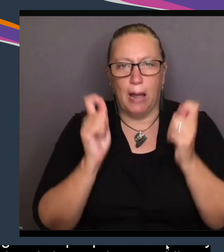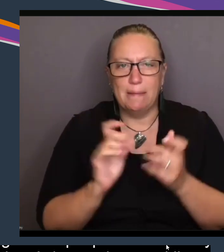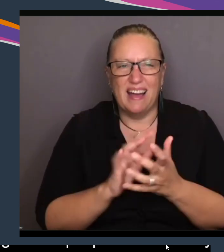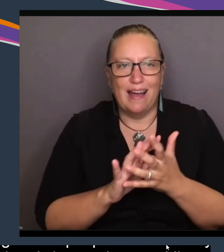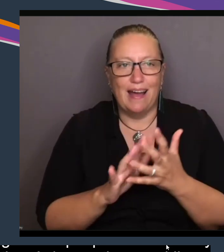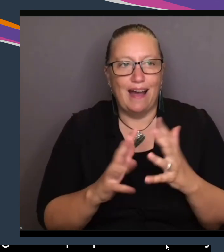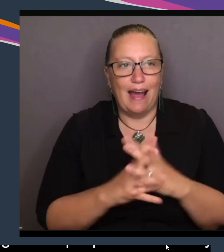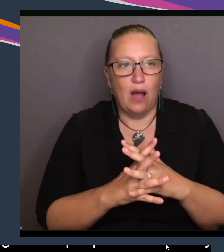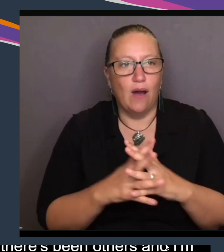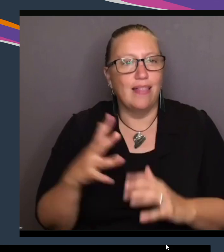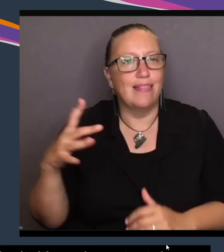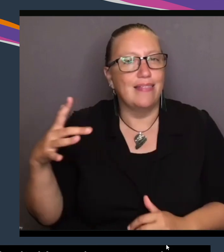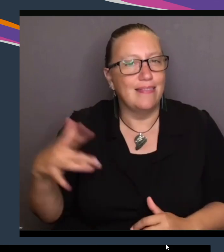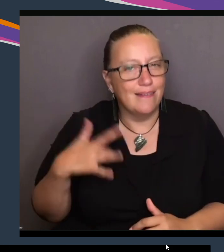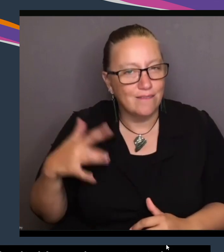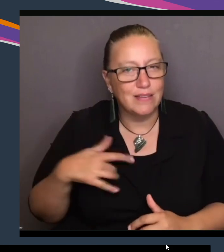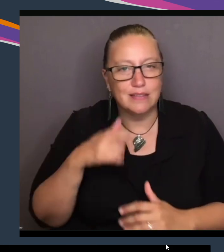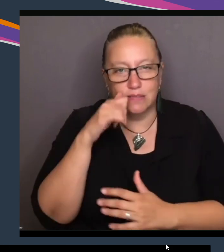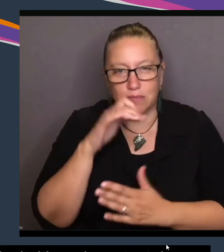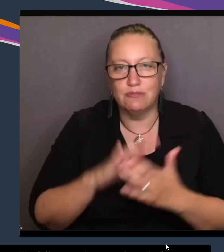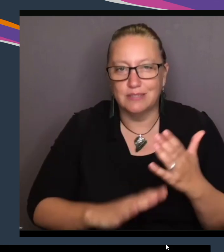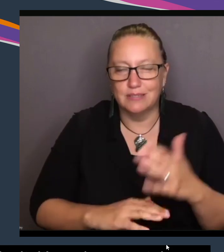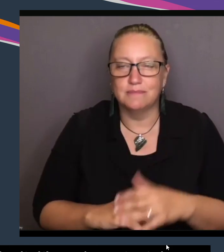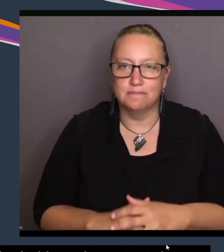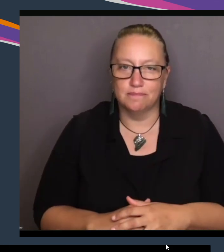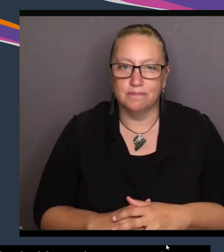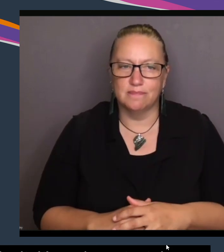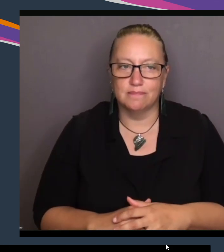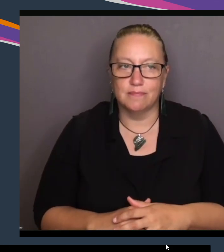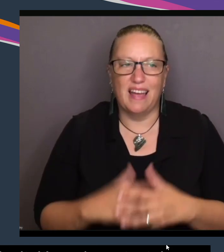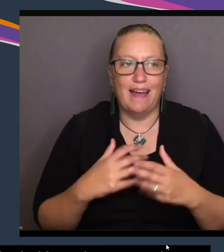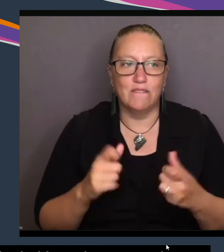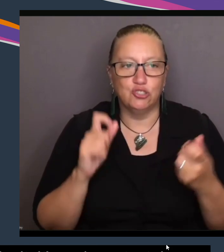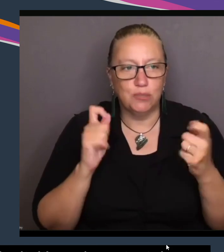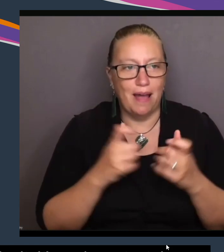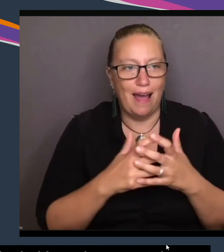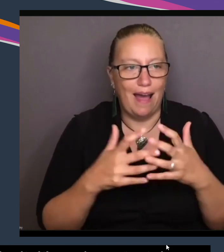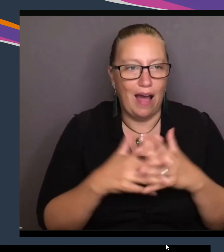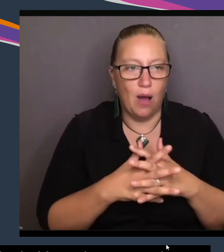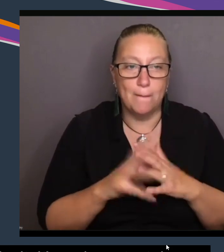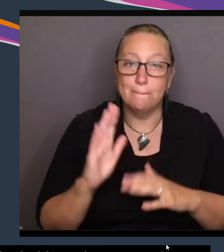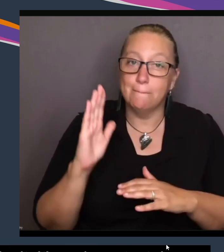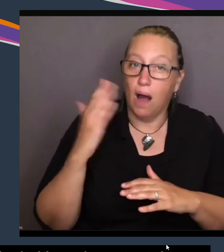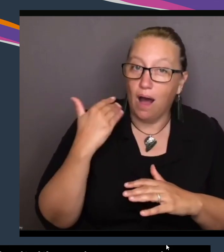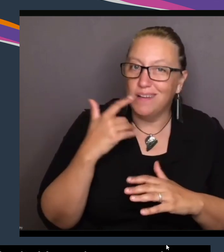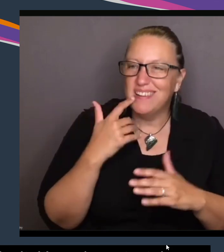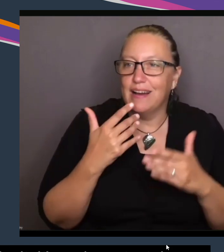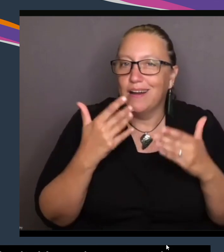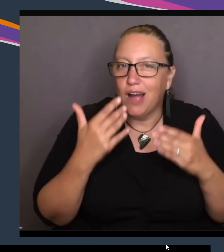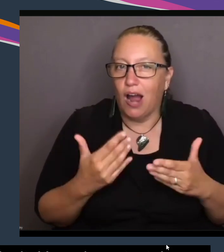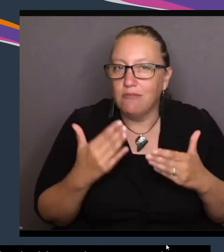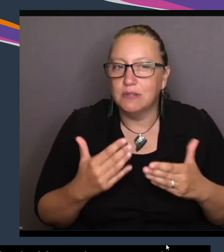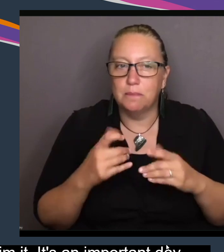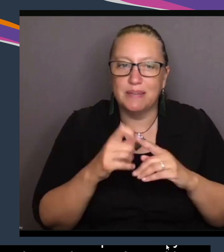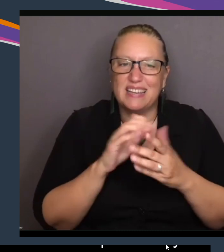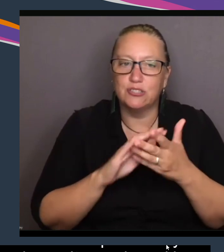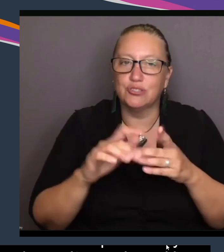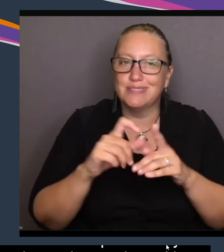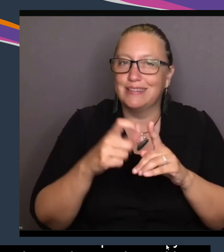consultation with past and current PhD and master's degree research students with disability who shared